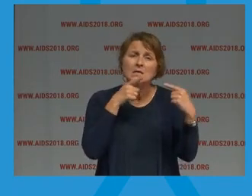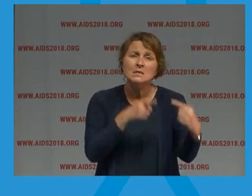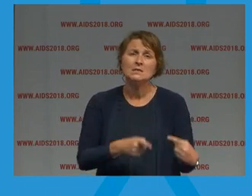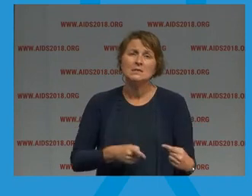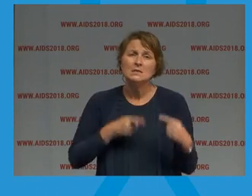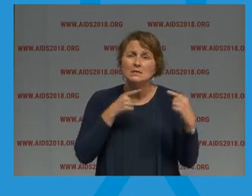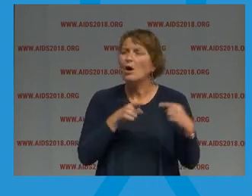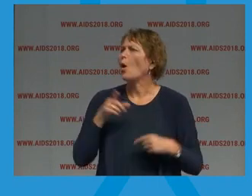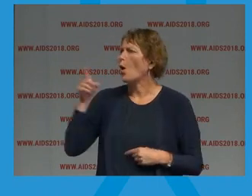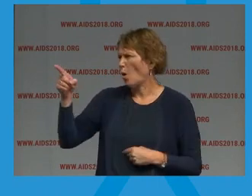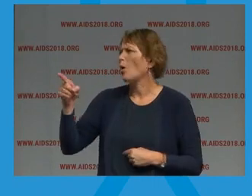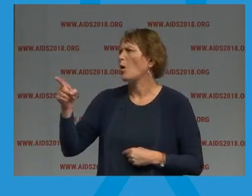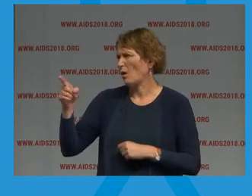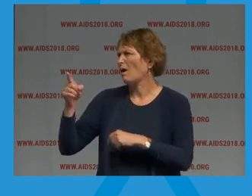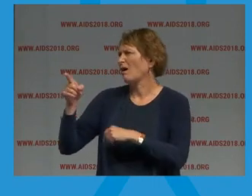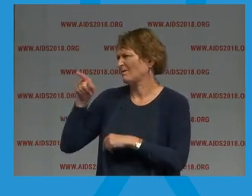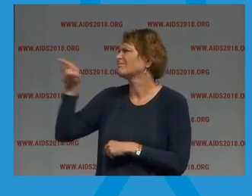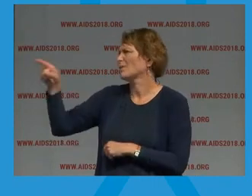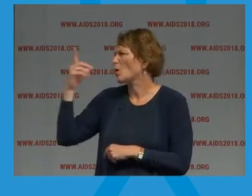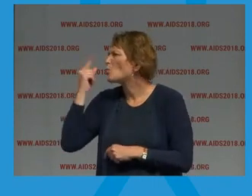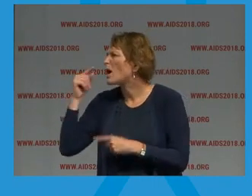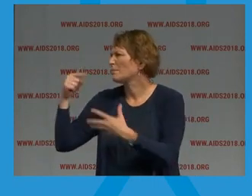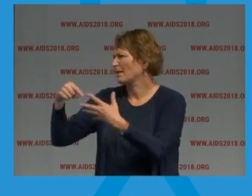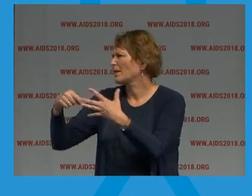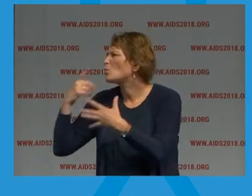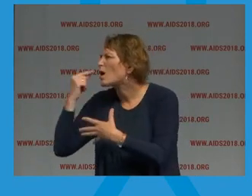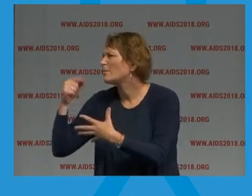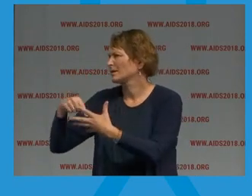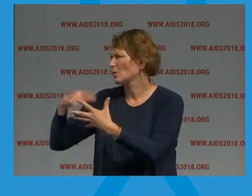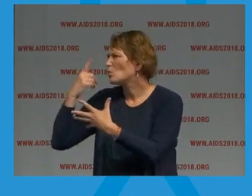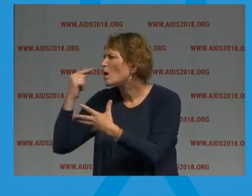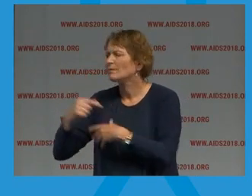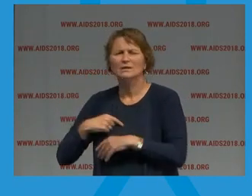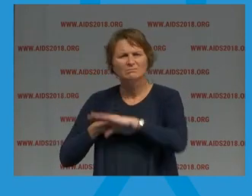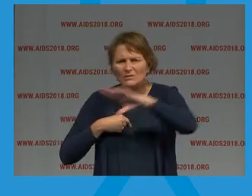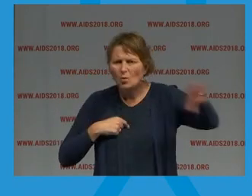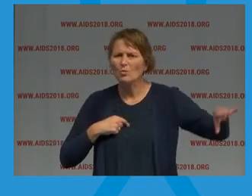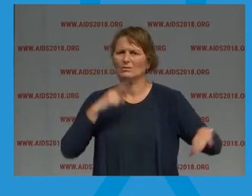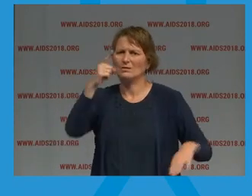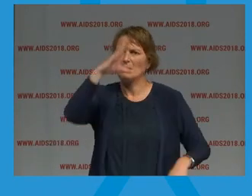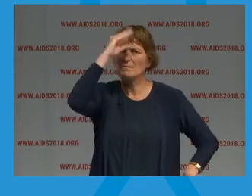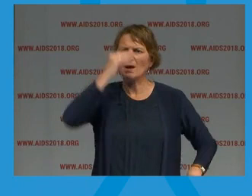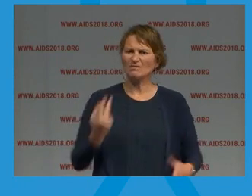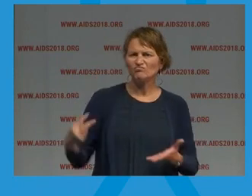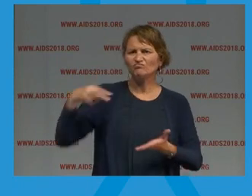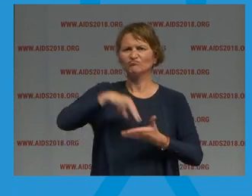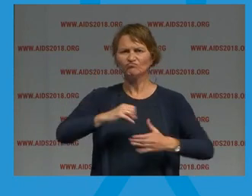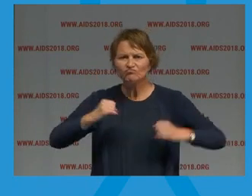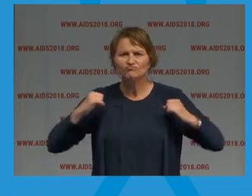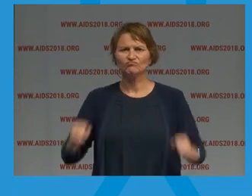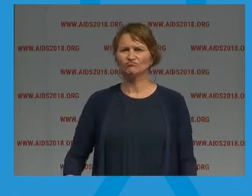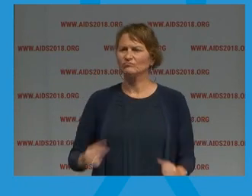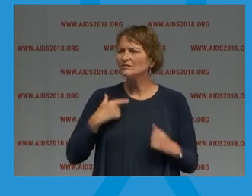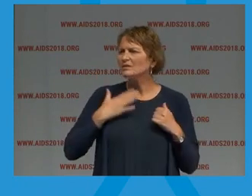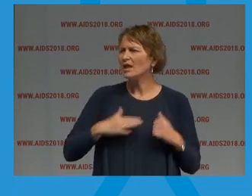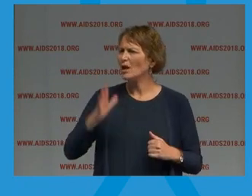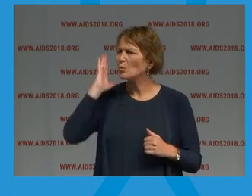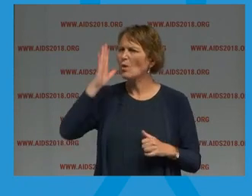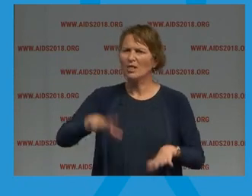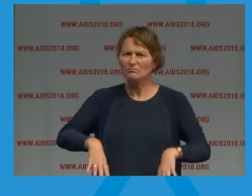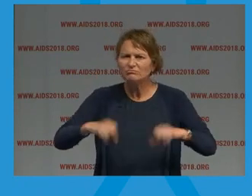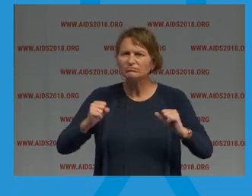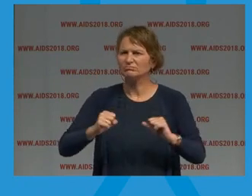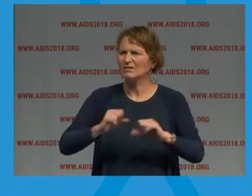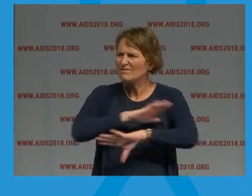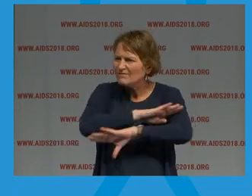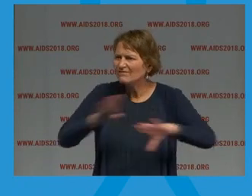on women. Do this, women do that. Women, I want men to stand up, to tell me what they are going to do about